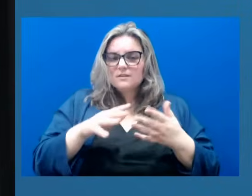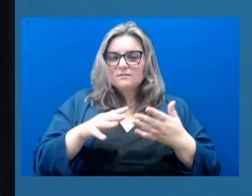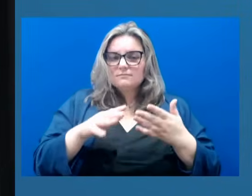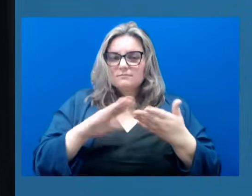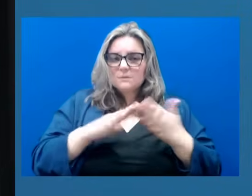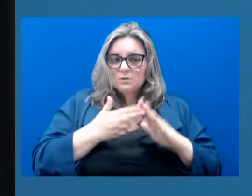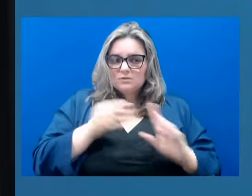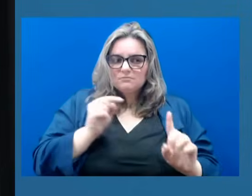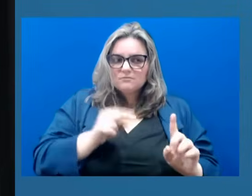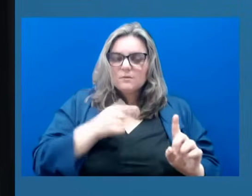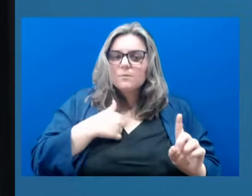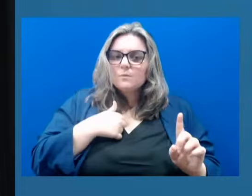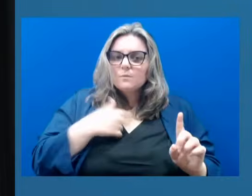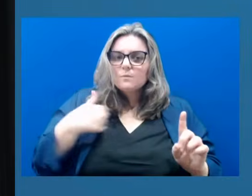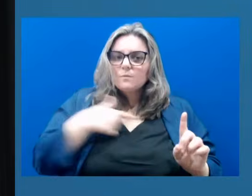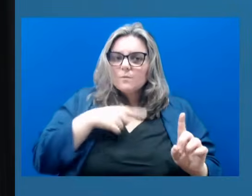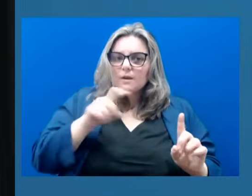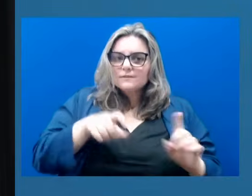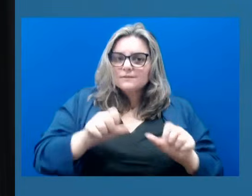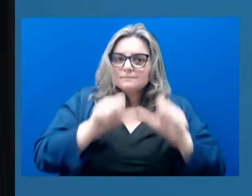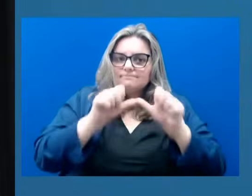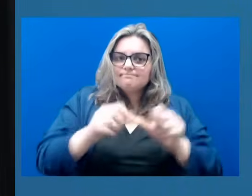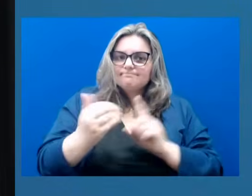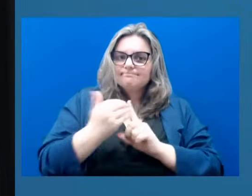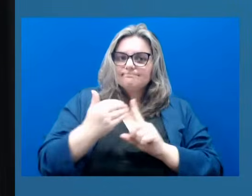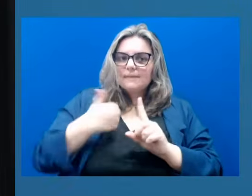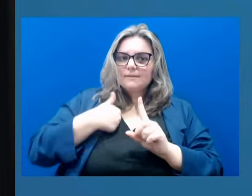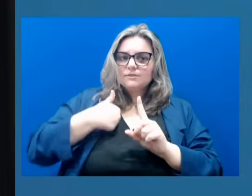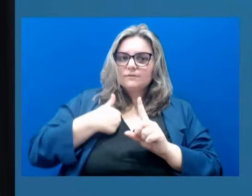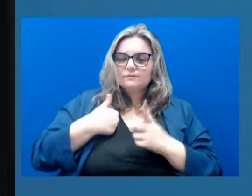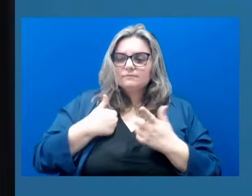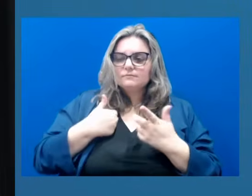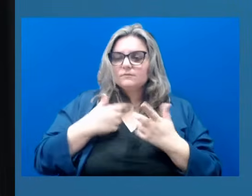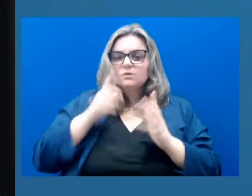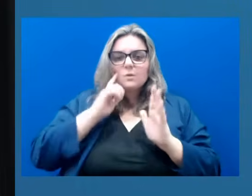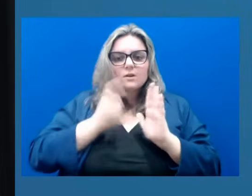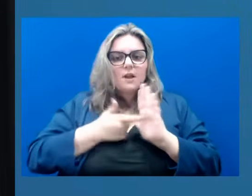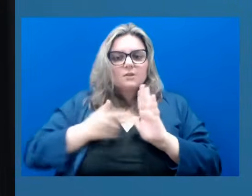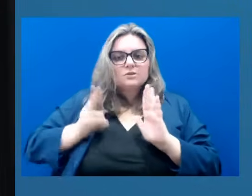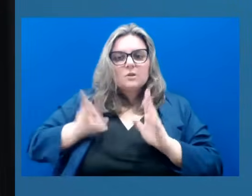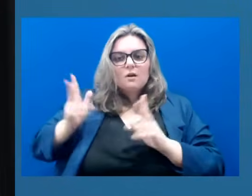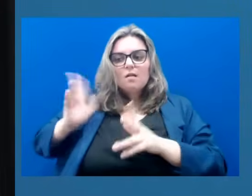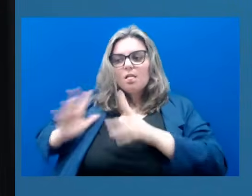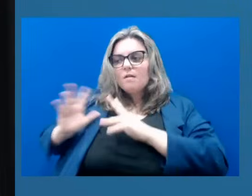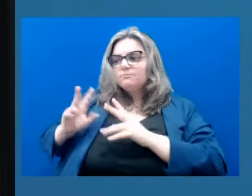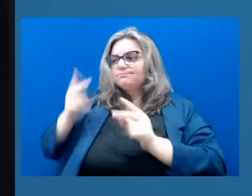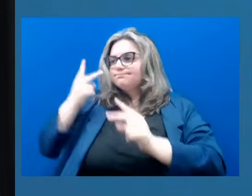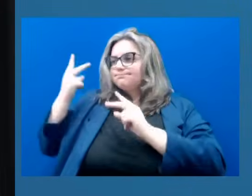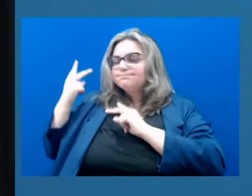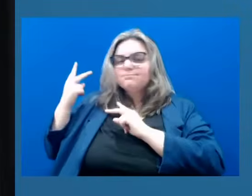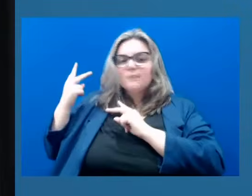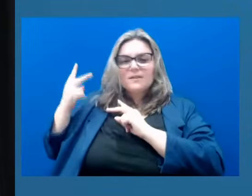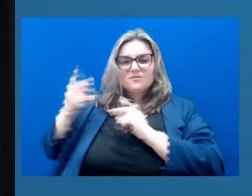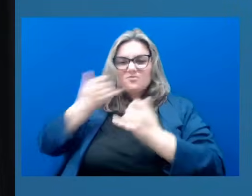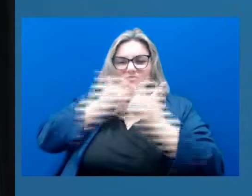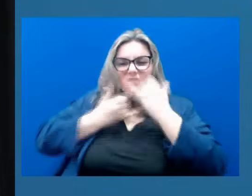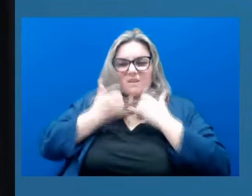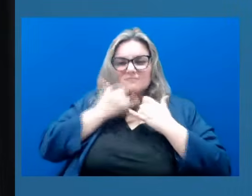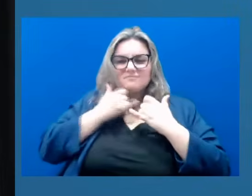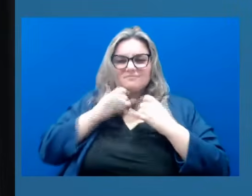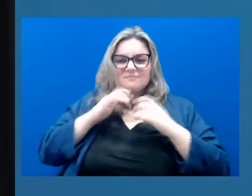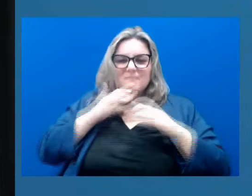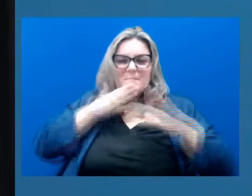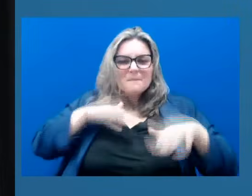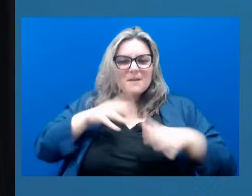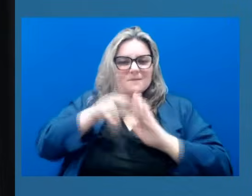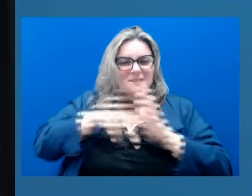to remind ourselves and acknowledge the historical wrongs and policy decisions that got us to this particular position, and